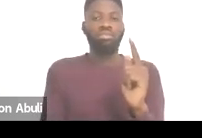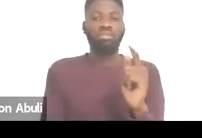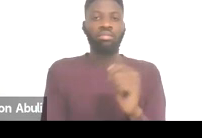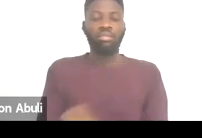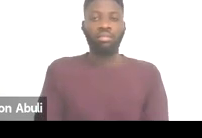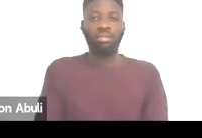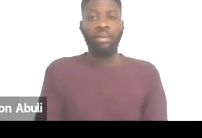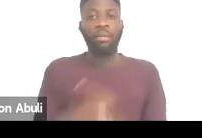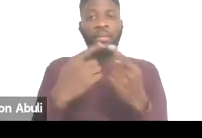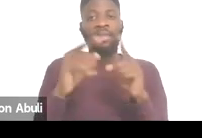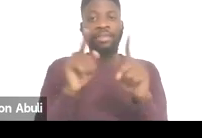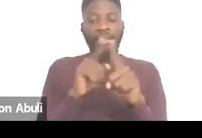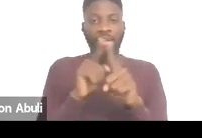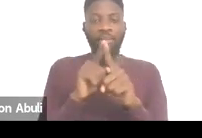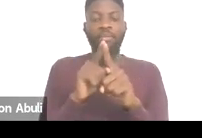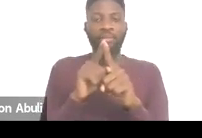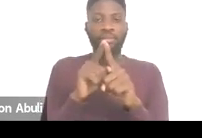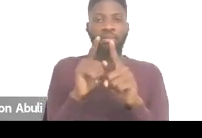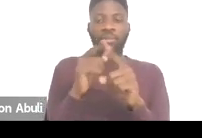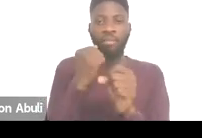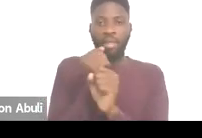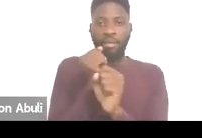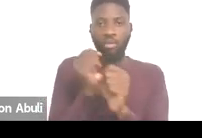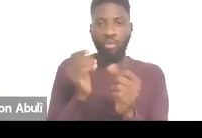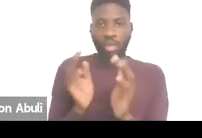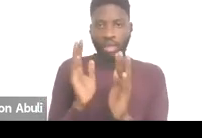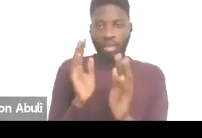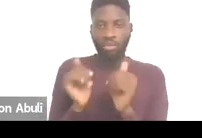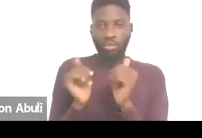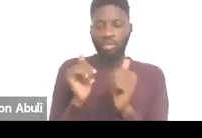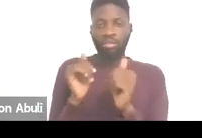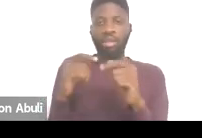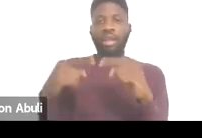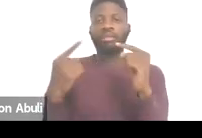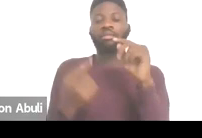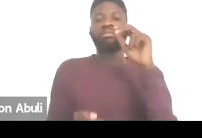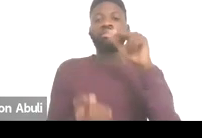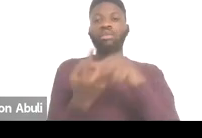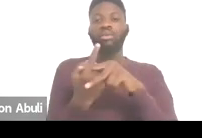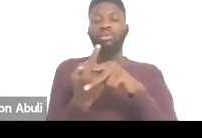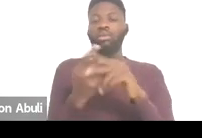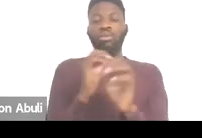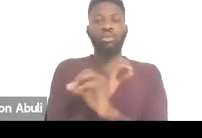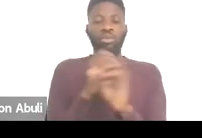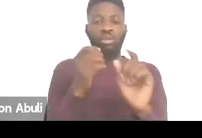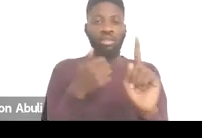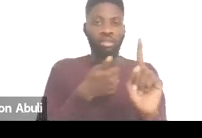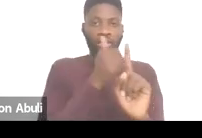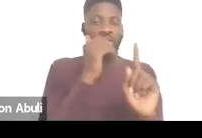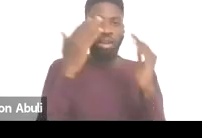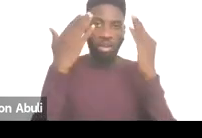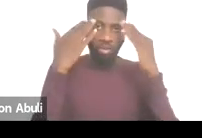But of course, do it in a manner that you do not create enemies out of it. Where this is where your self-awareness is required, and of